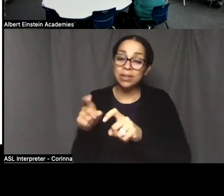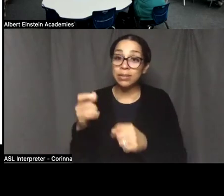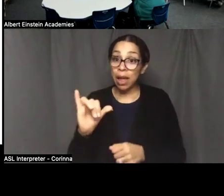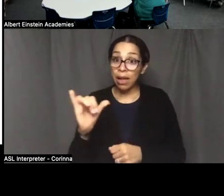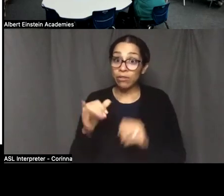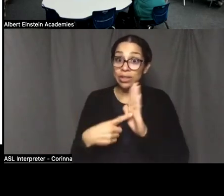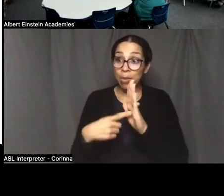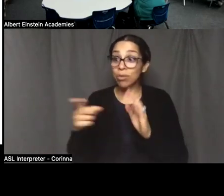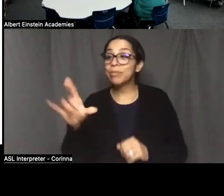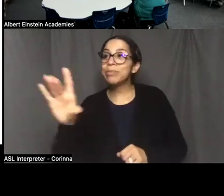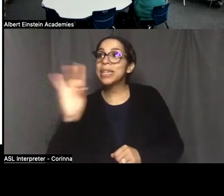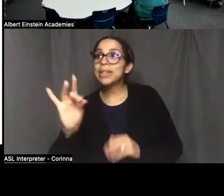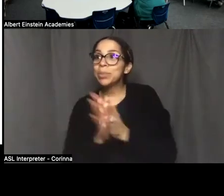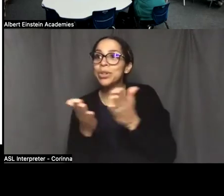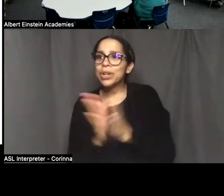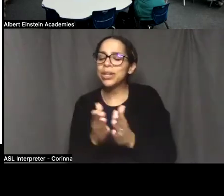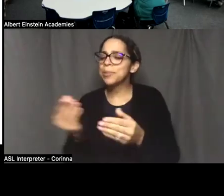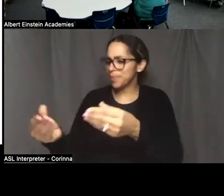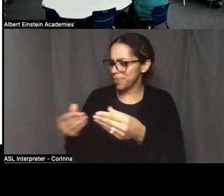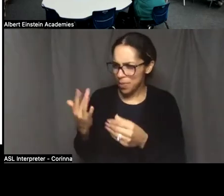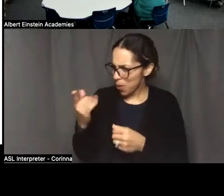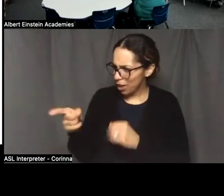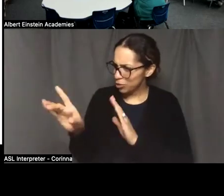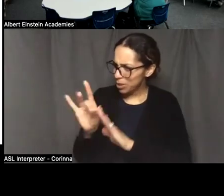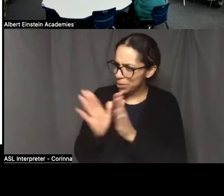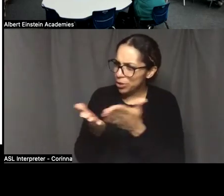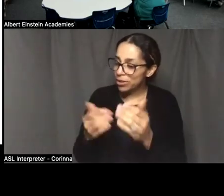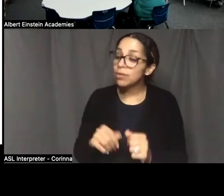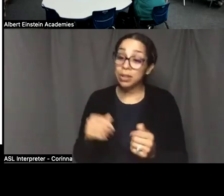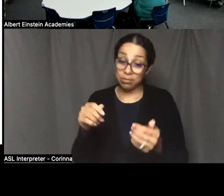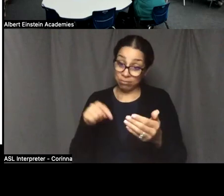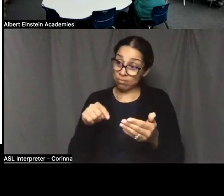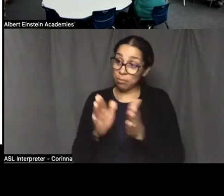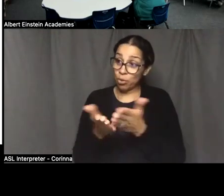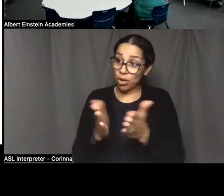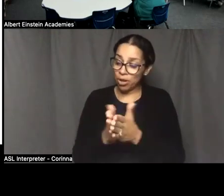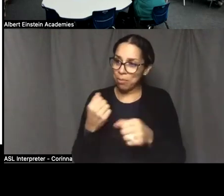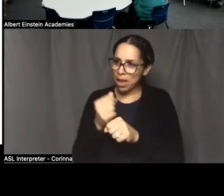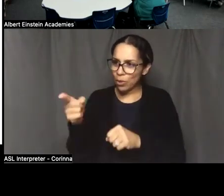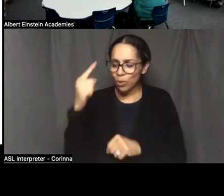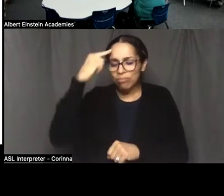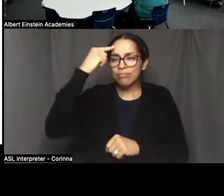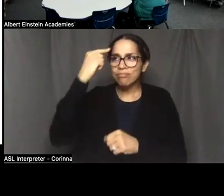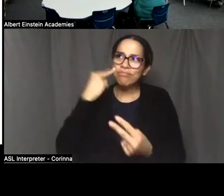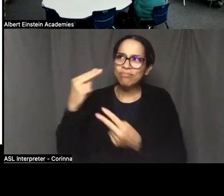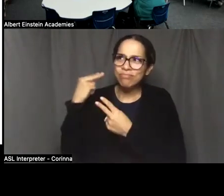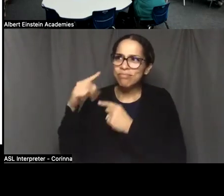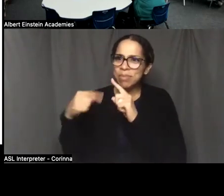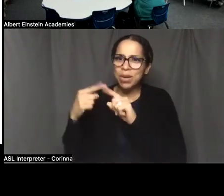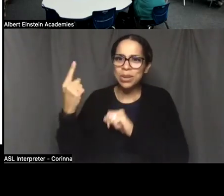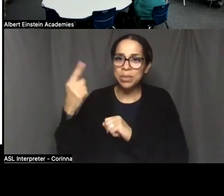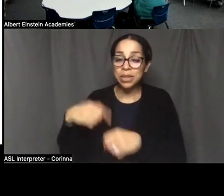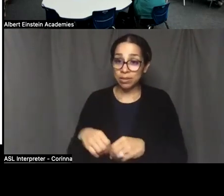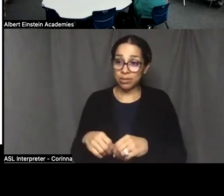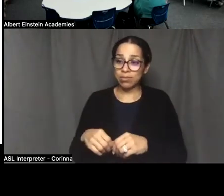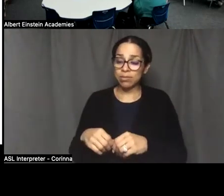the ones that chose the book? Does this book remind you of anything you've ever seen or read or heard? What kind of characters do you think will be